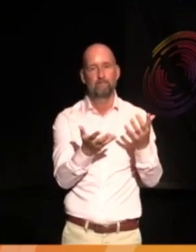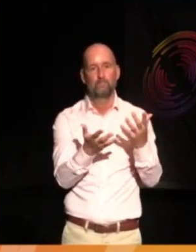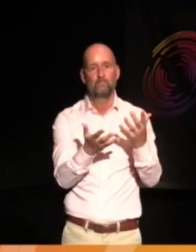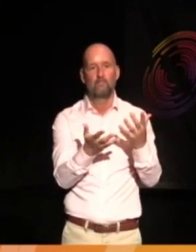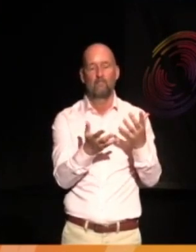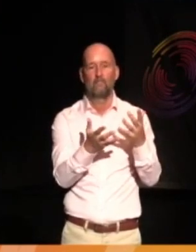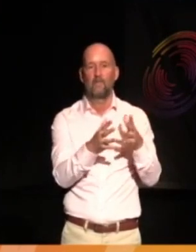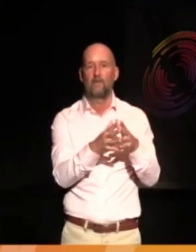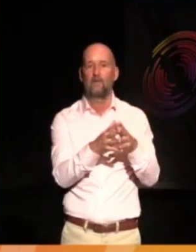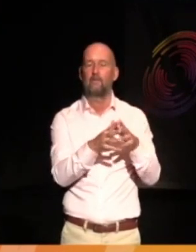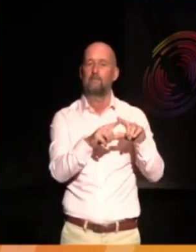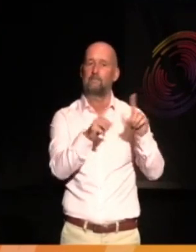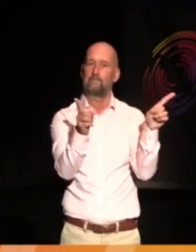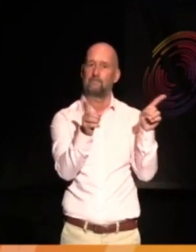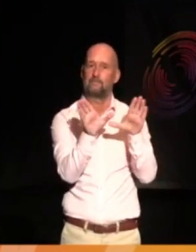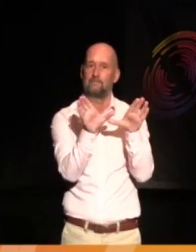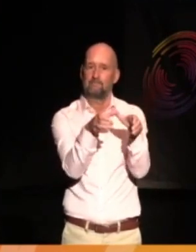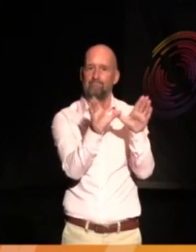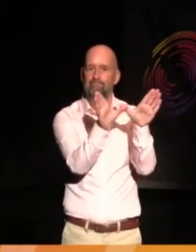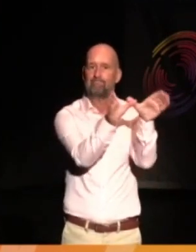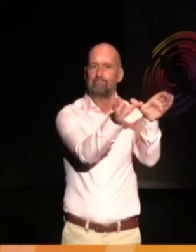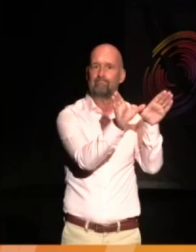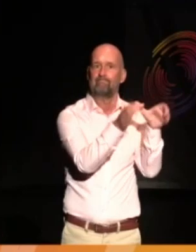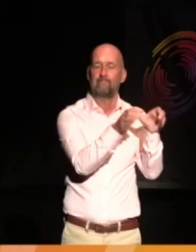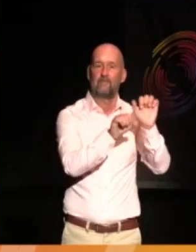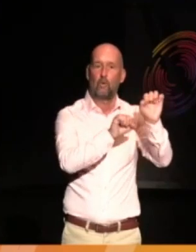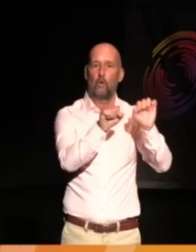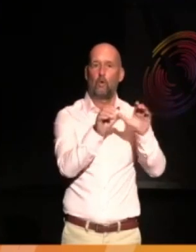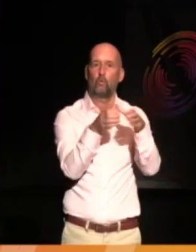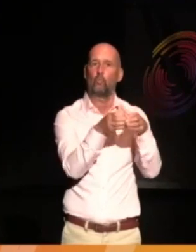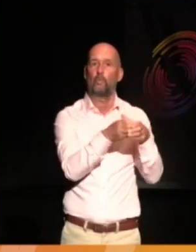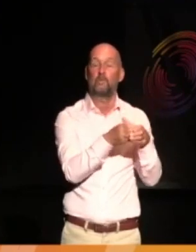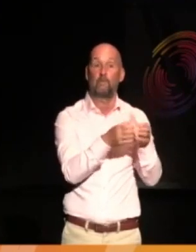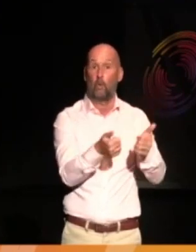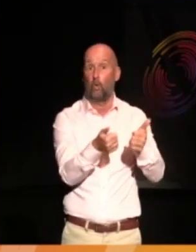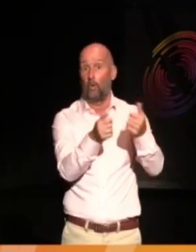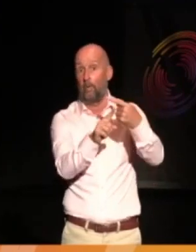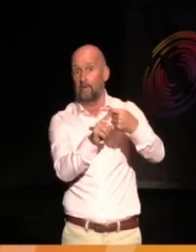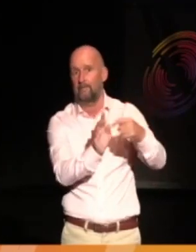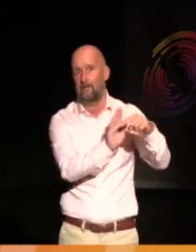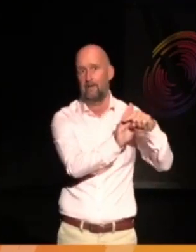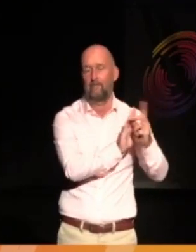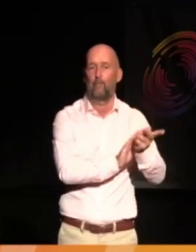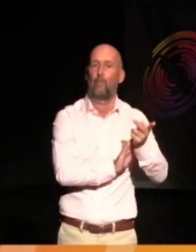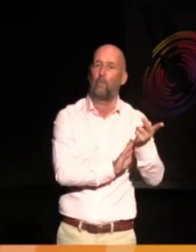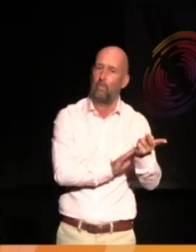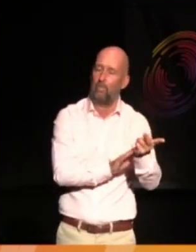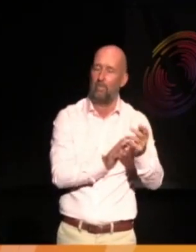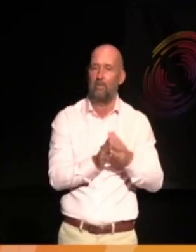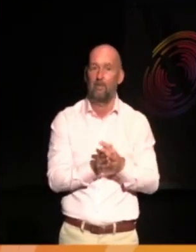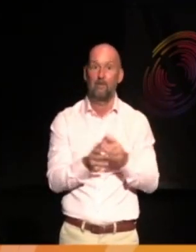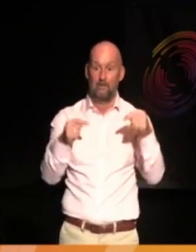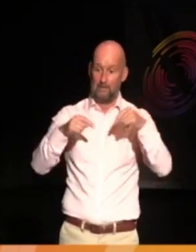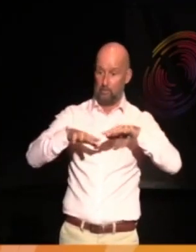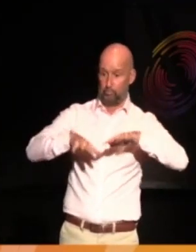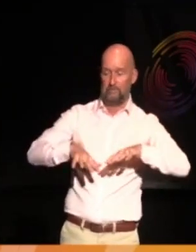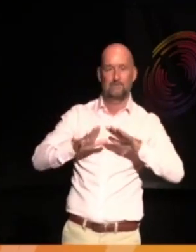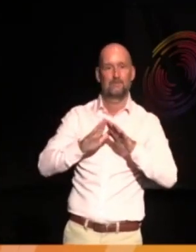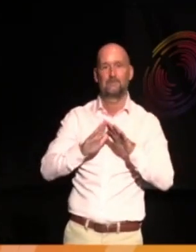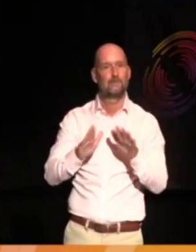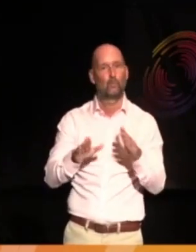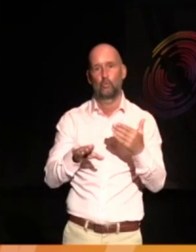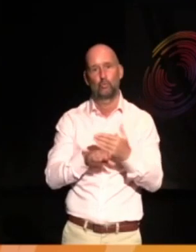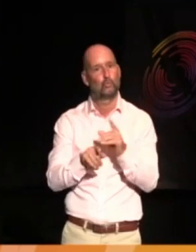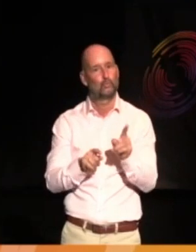significantly larger autonomy for all groups, for better and for worse. But here, that's not how we